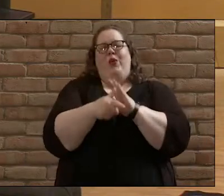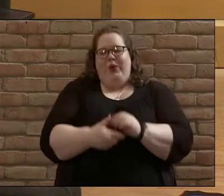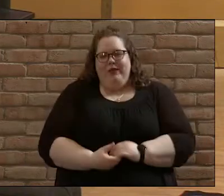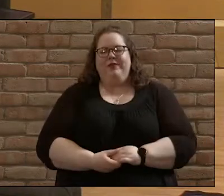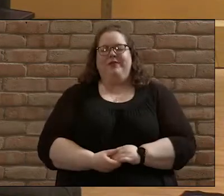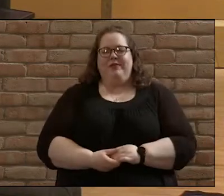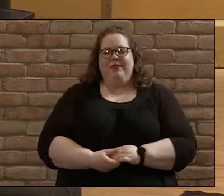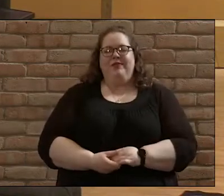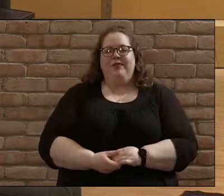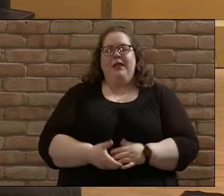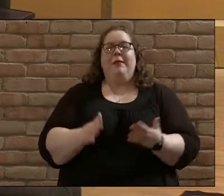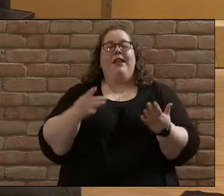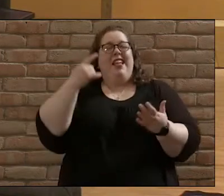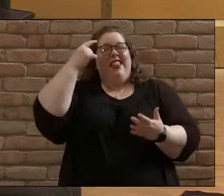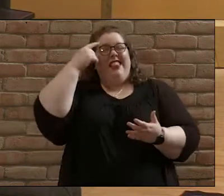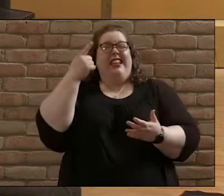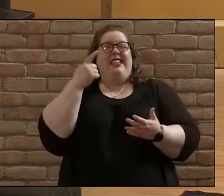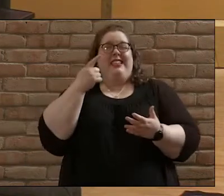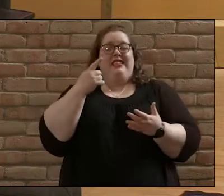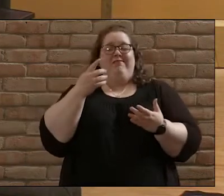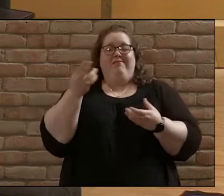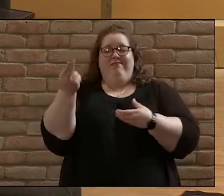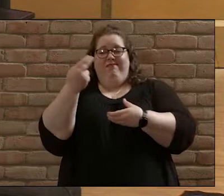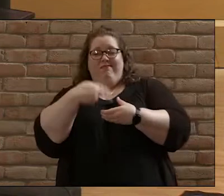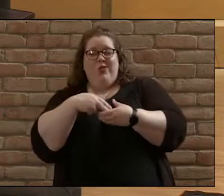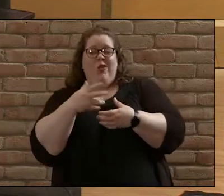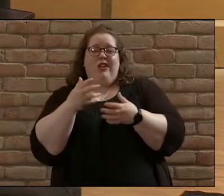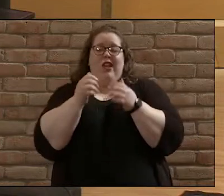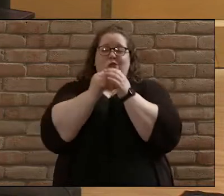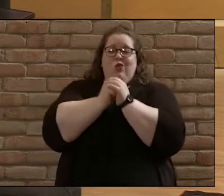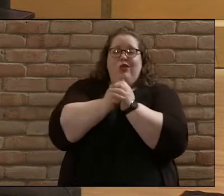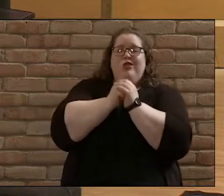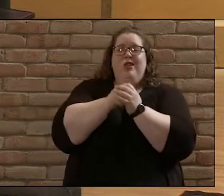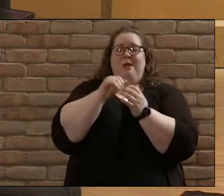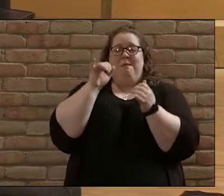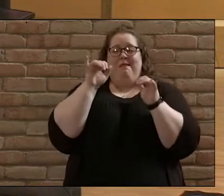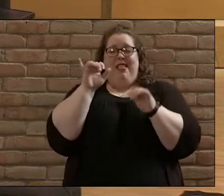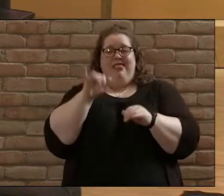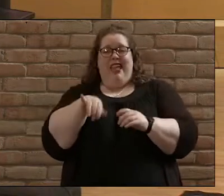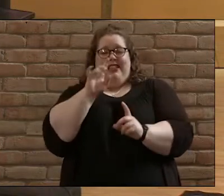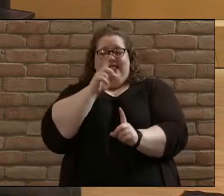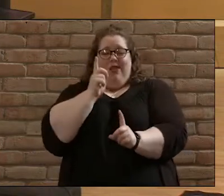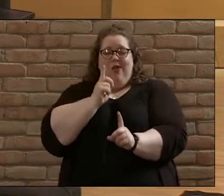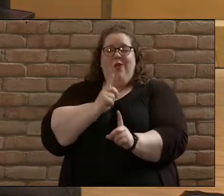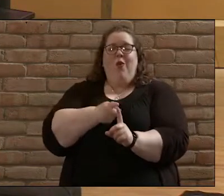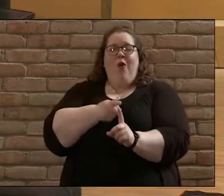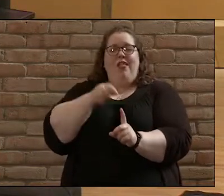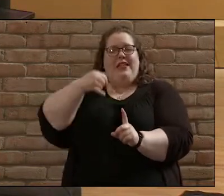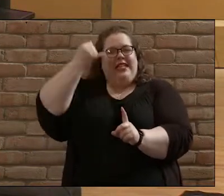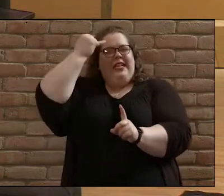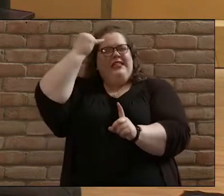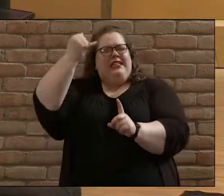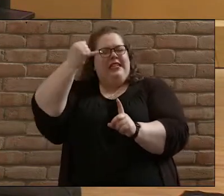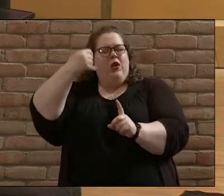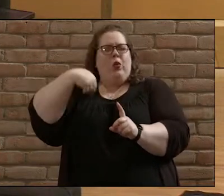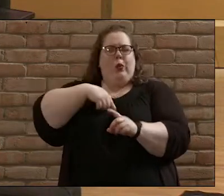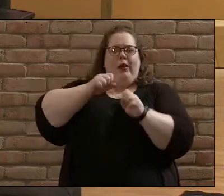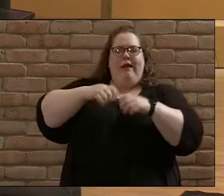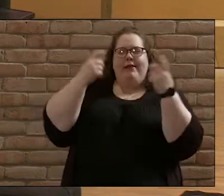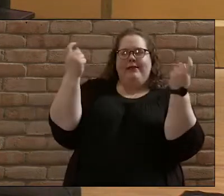think that being in worship is kind of central. It's at the heart of this idea that we get to